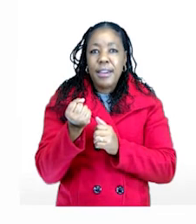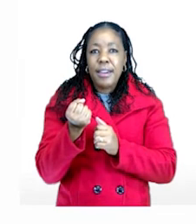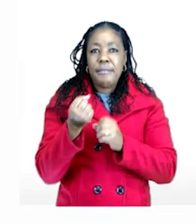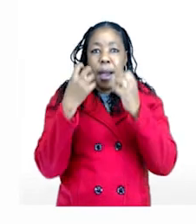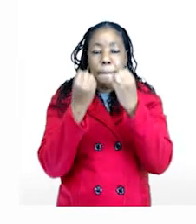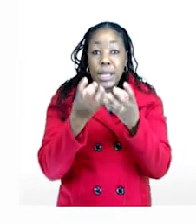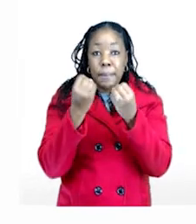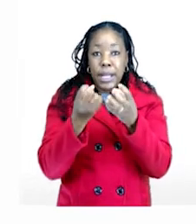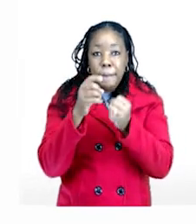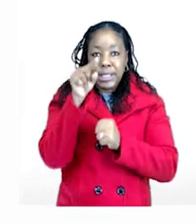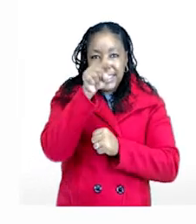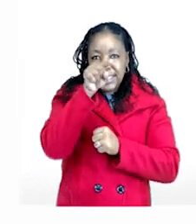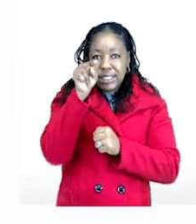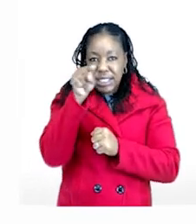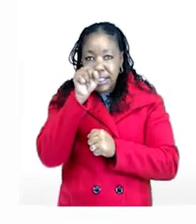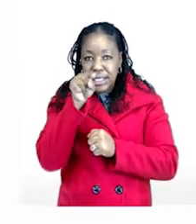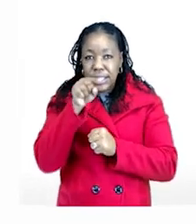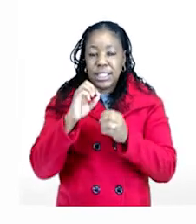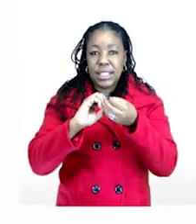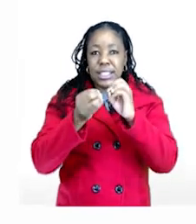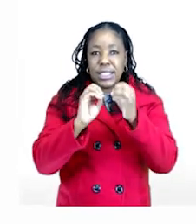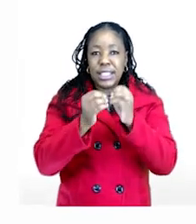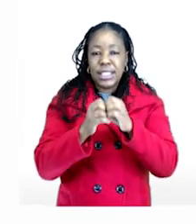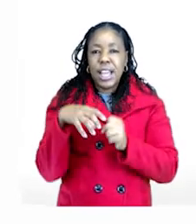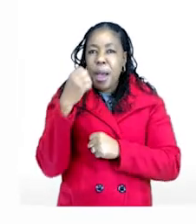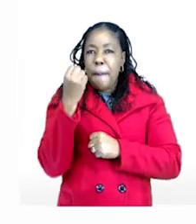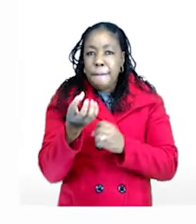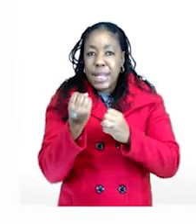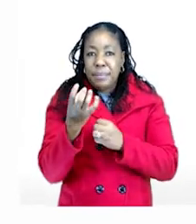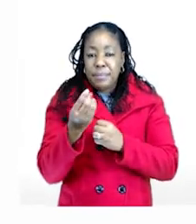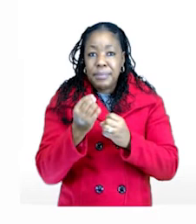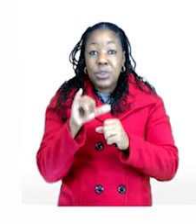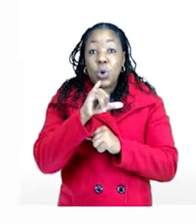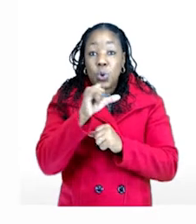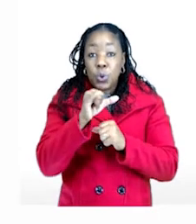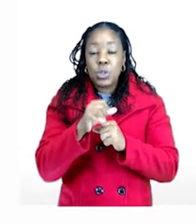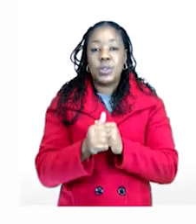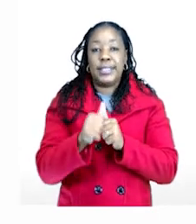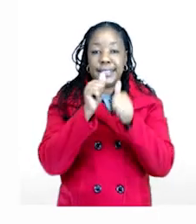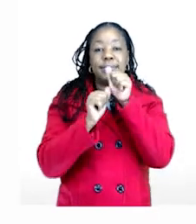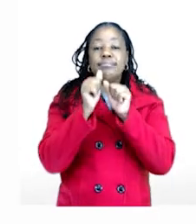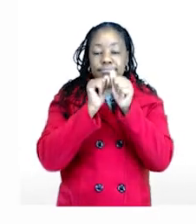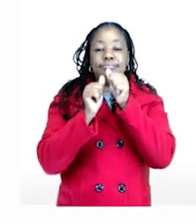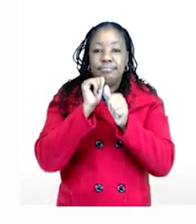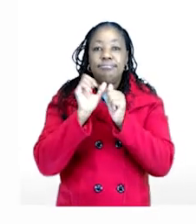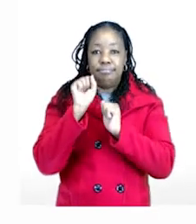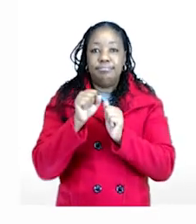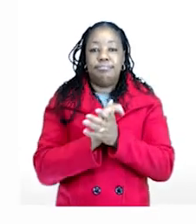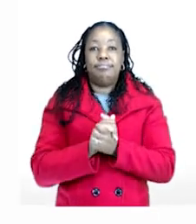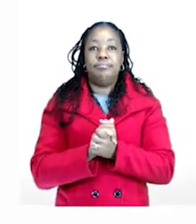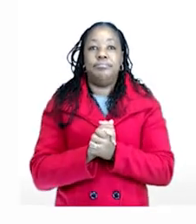which block has the most number of dots than the other. Let me read the instruction on